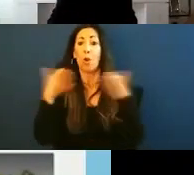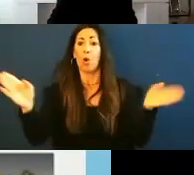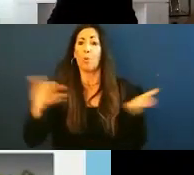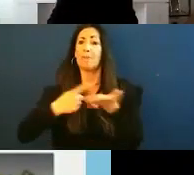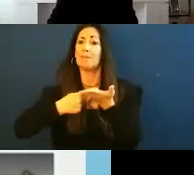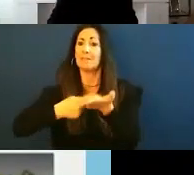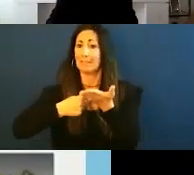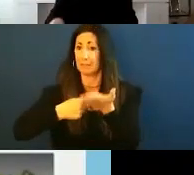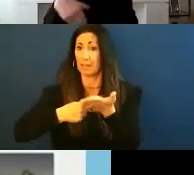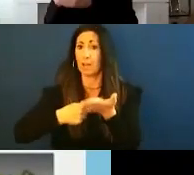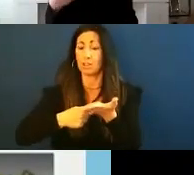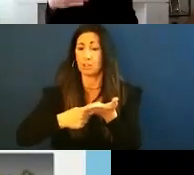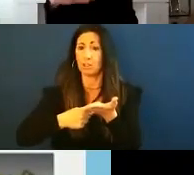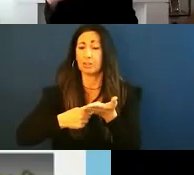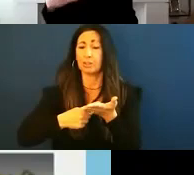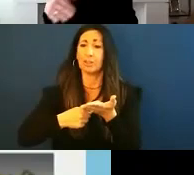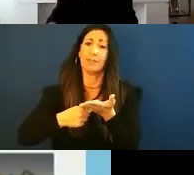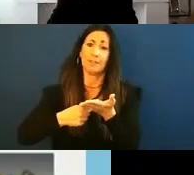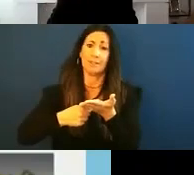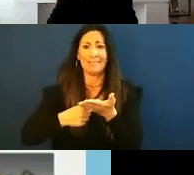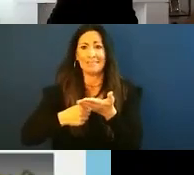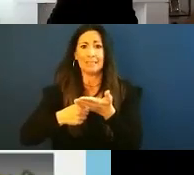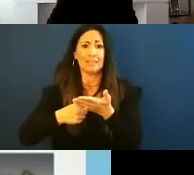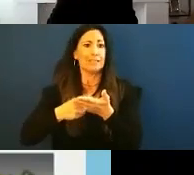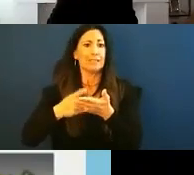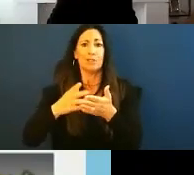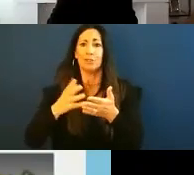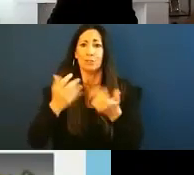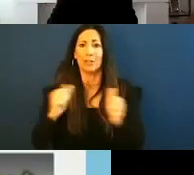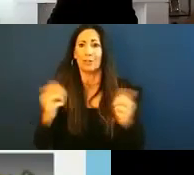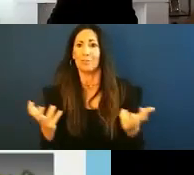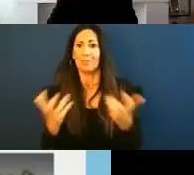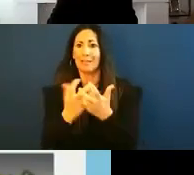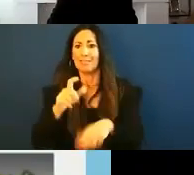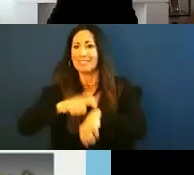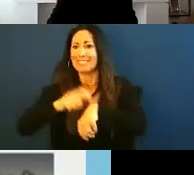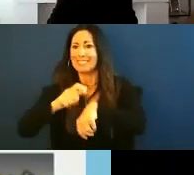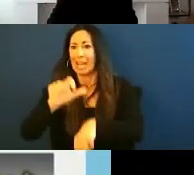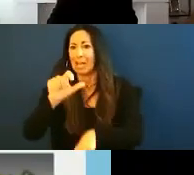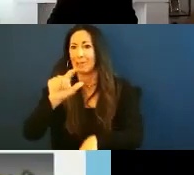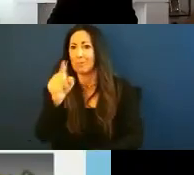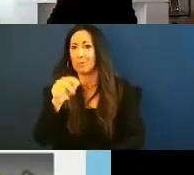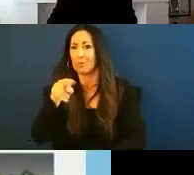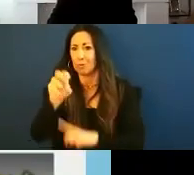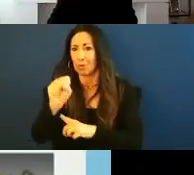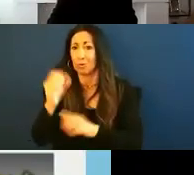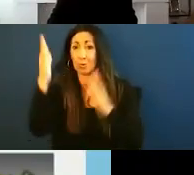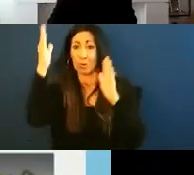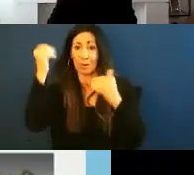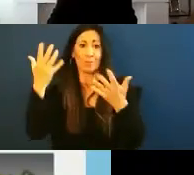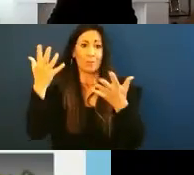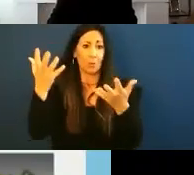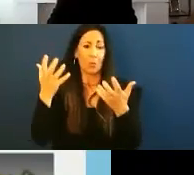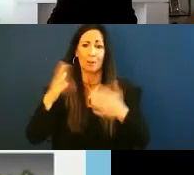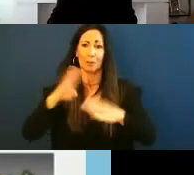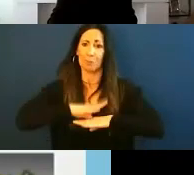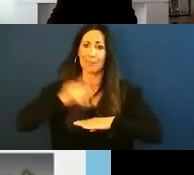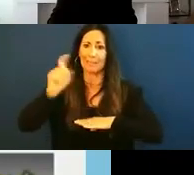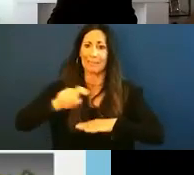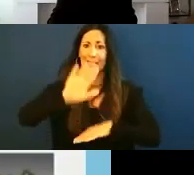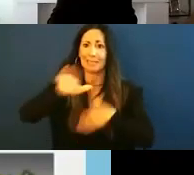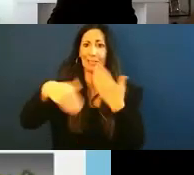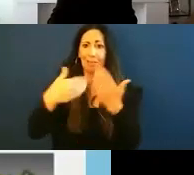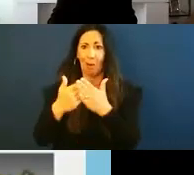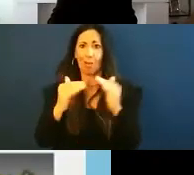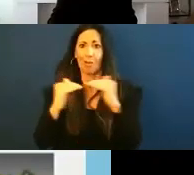fora around kind of time zones to, we hope, meet the needs of all of our colleagues. One is tomorrow